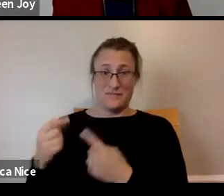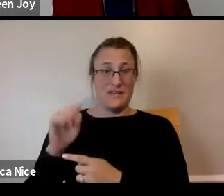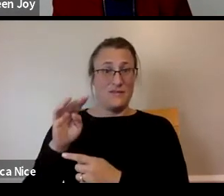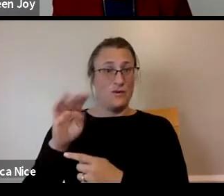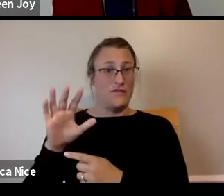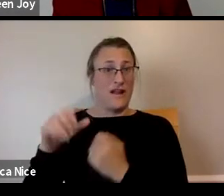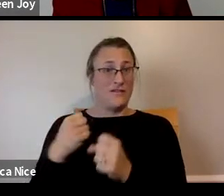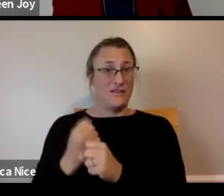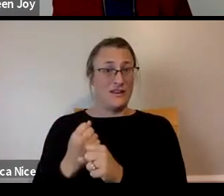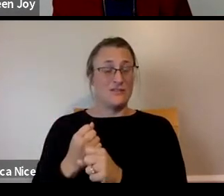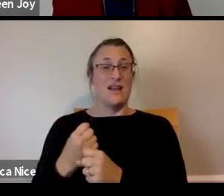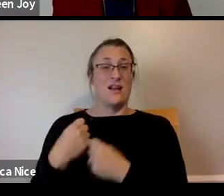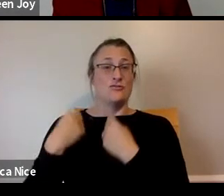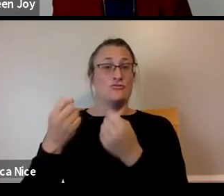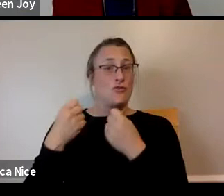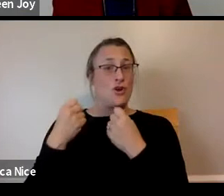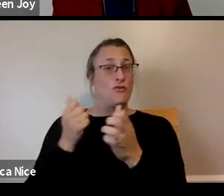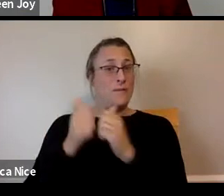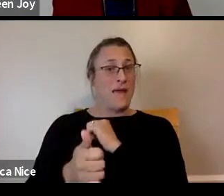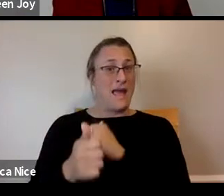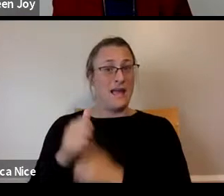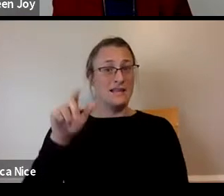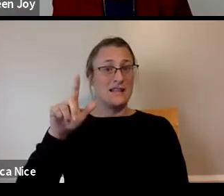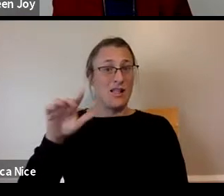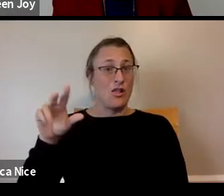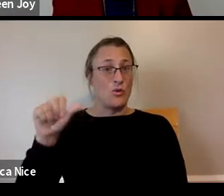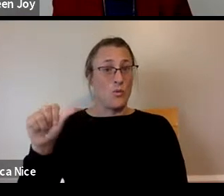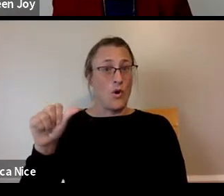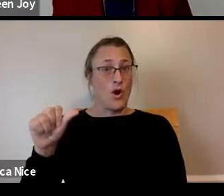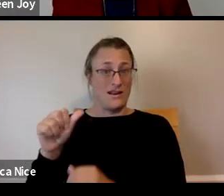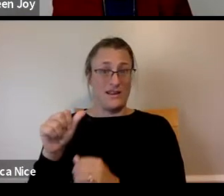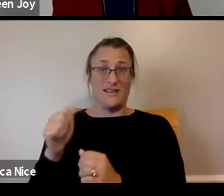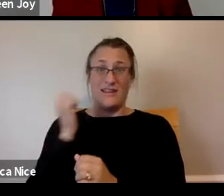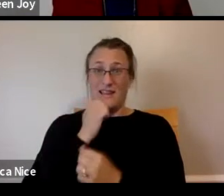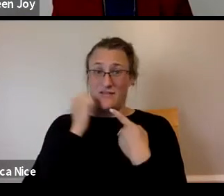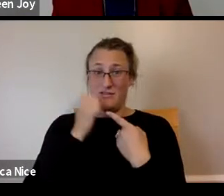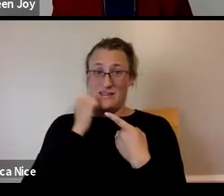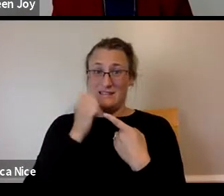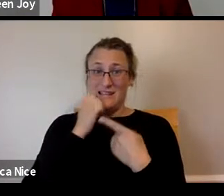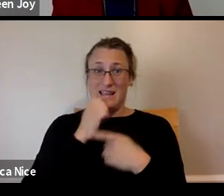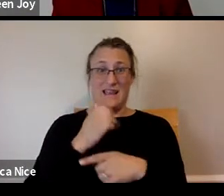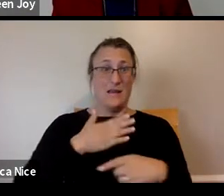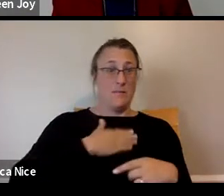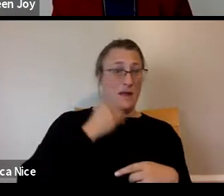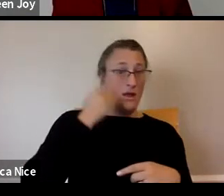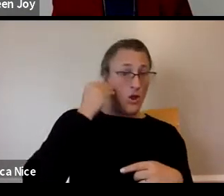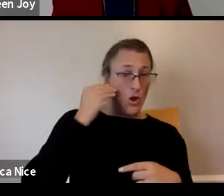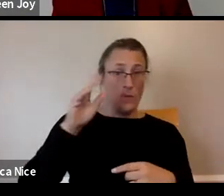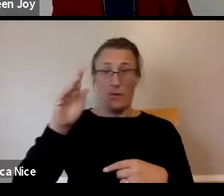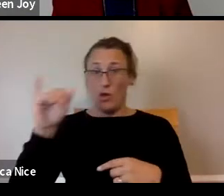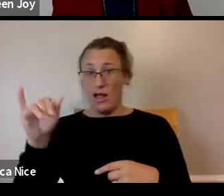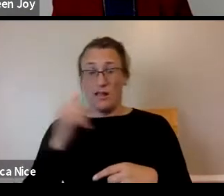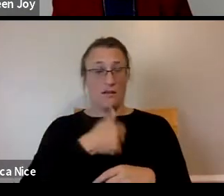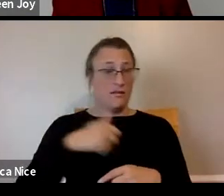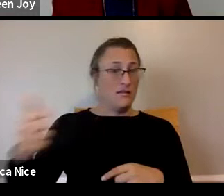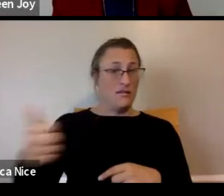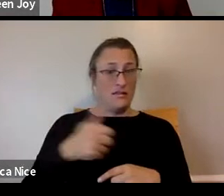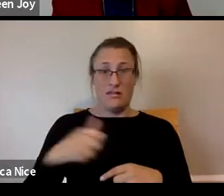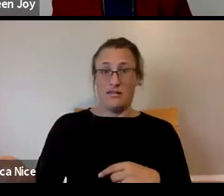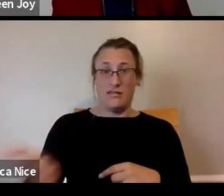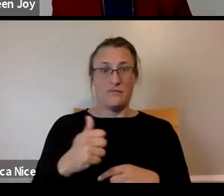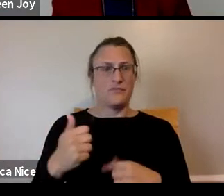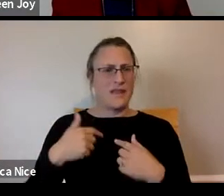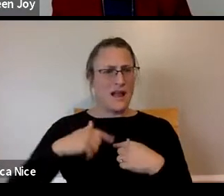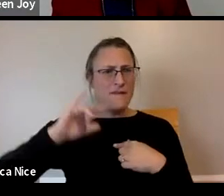LaGuardia Airport multiple times a day, going to and from Long Island City in my home. I've flown in and out of